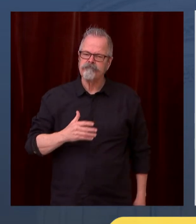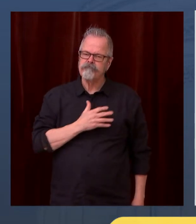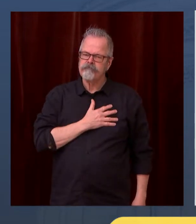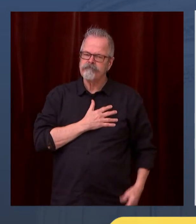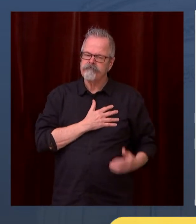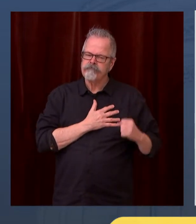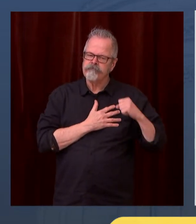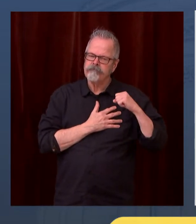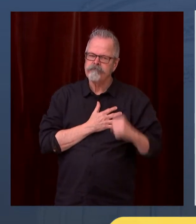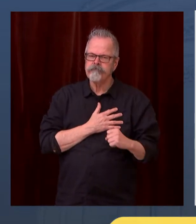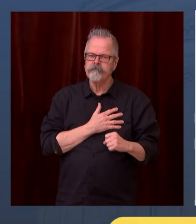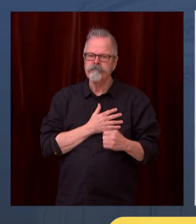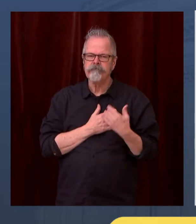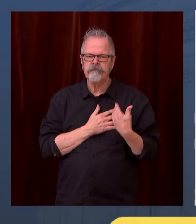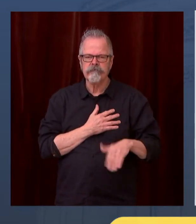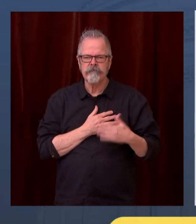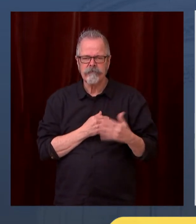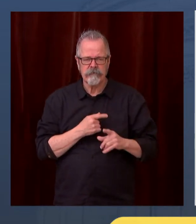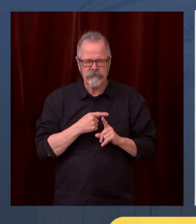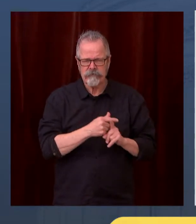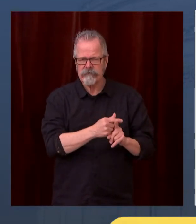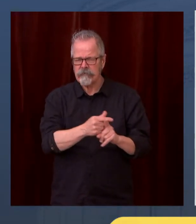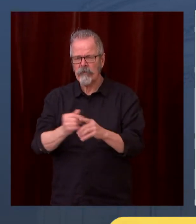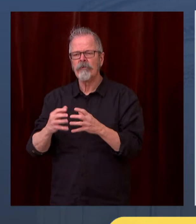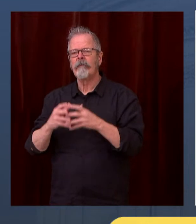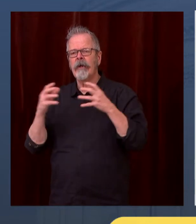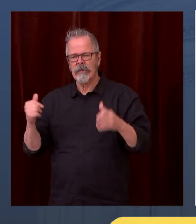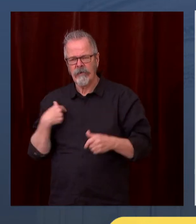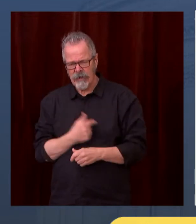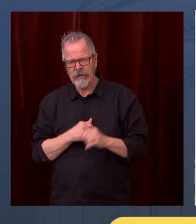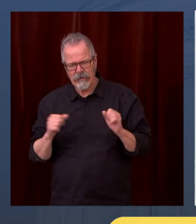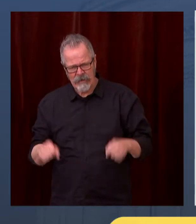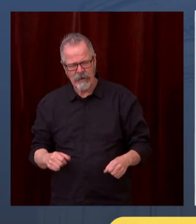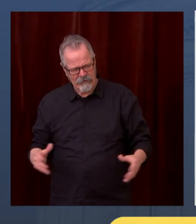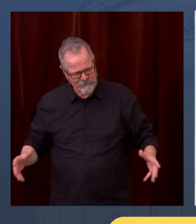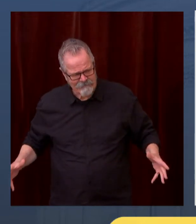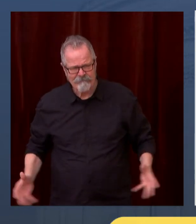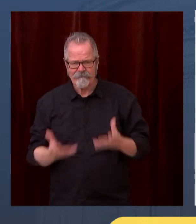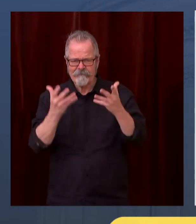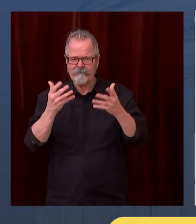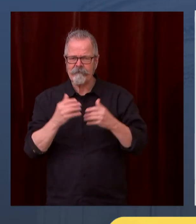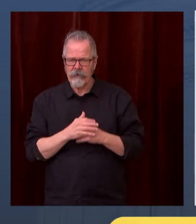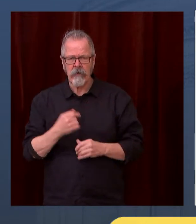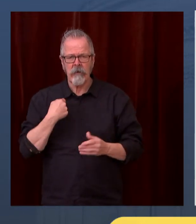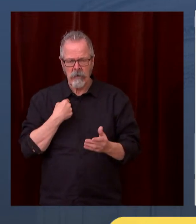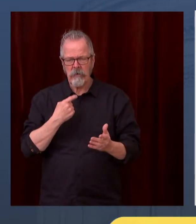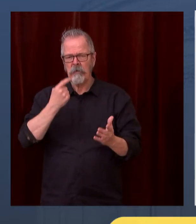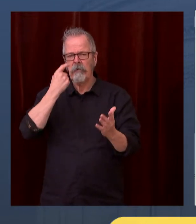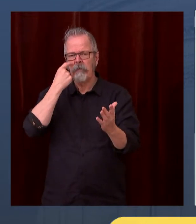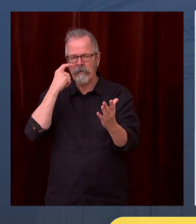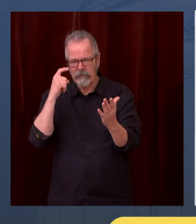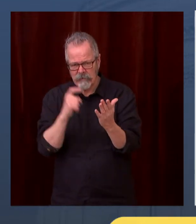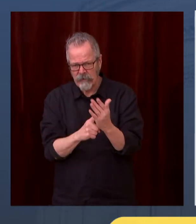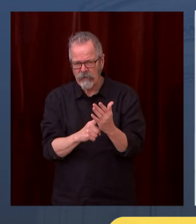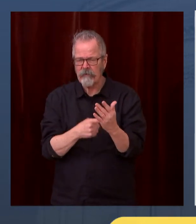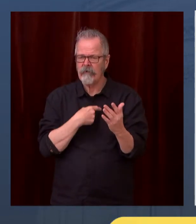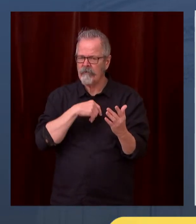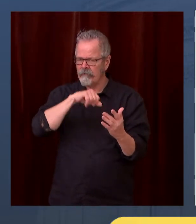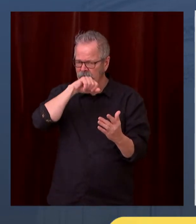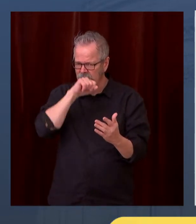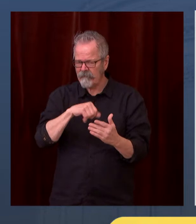many Washingtonians as possible. We love the progress. We recognize that the problem we're still running into is